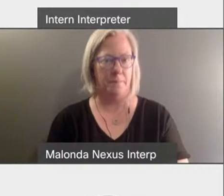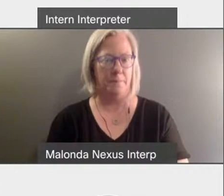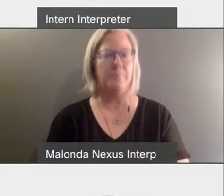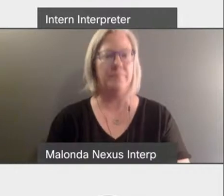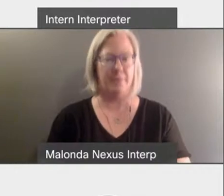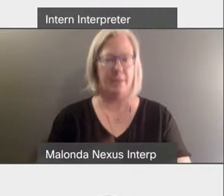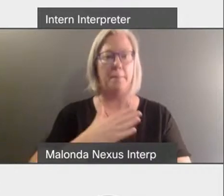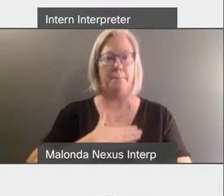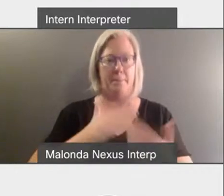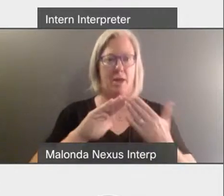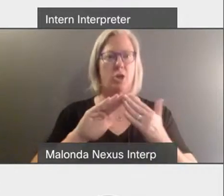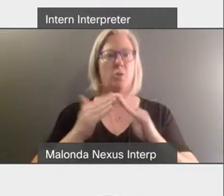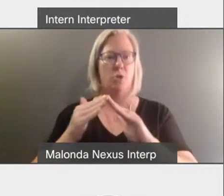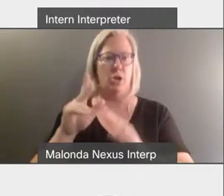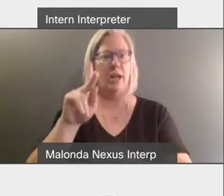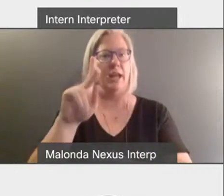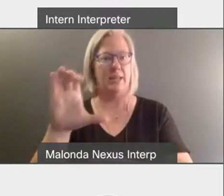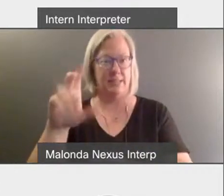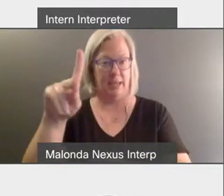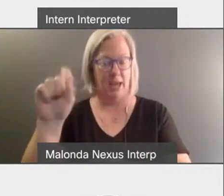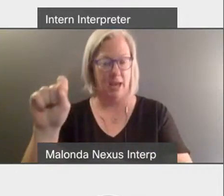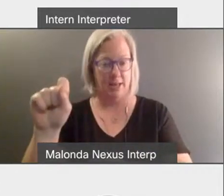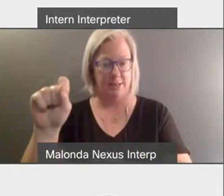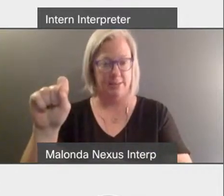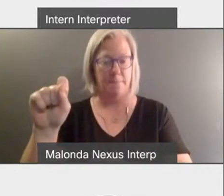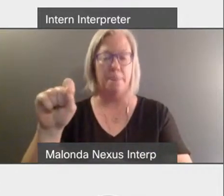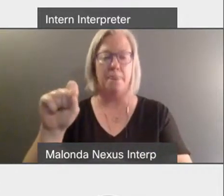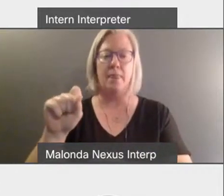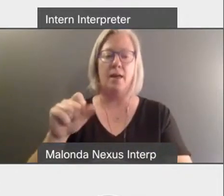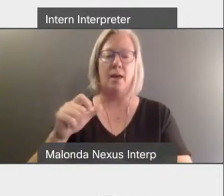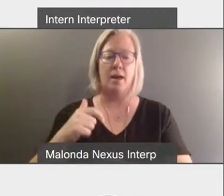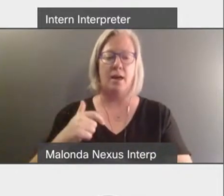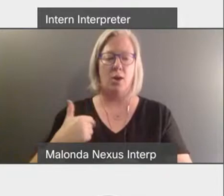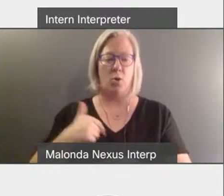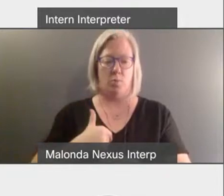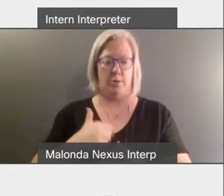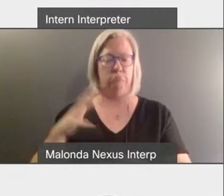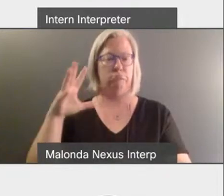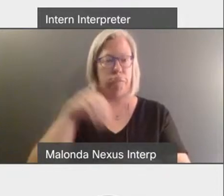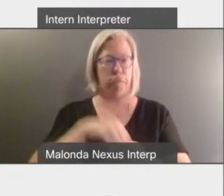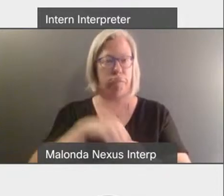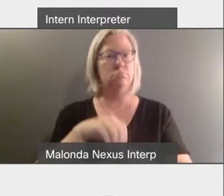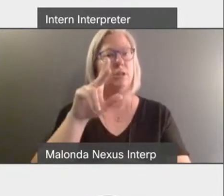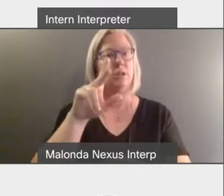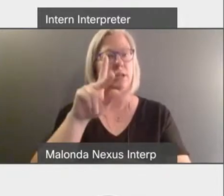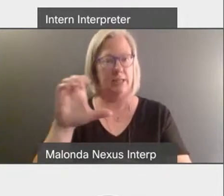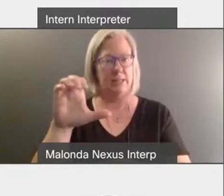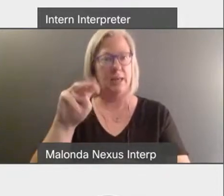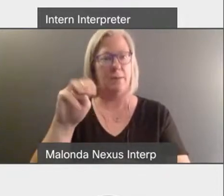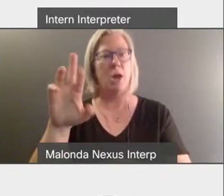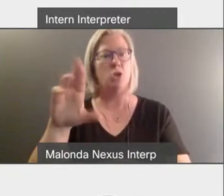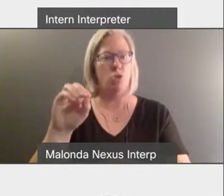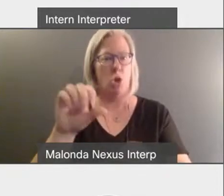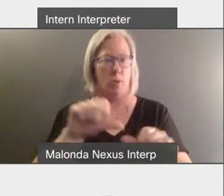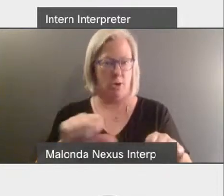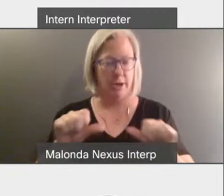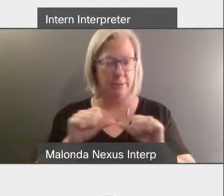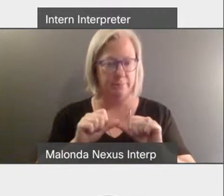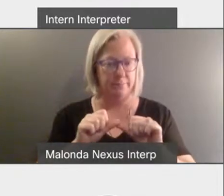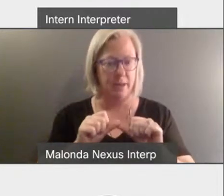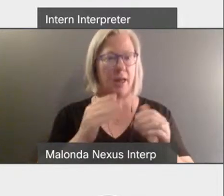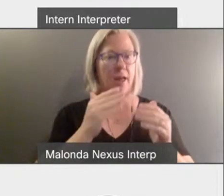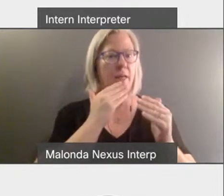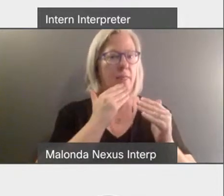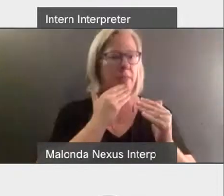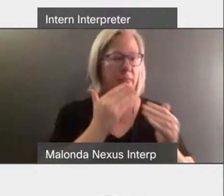My community is Kansas City, Kansas. We are an integral part of the greater Kansas City metro area. Thank you